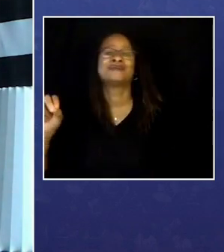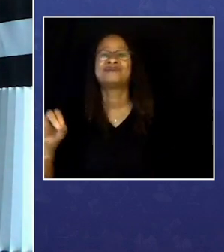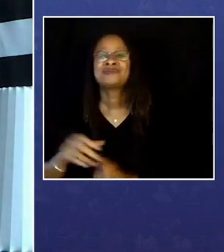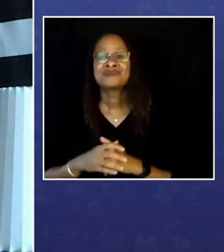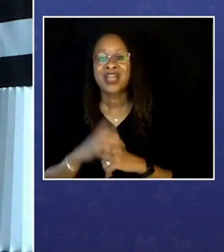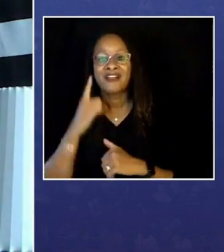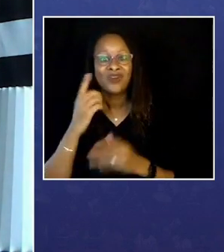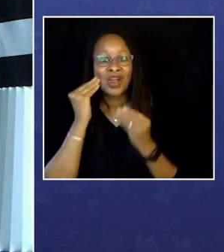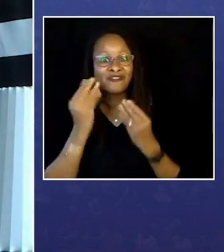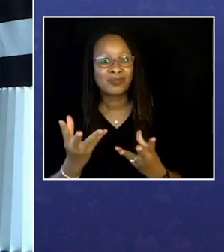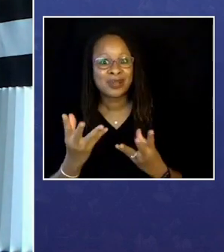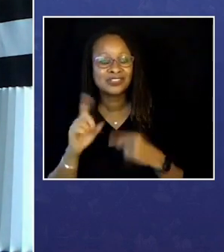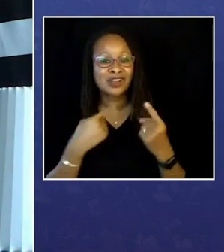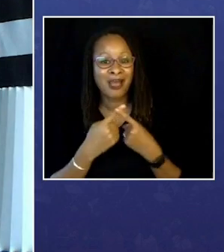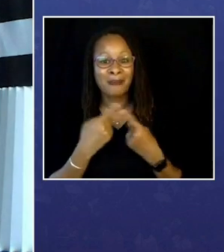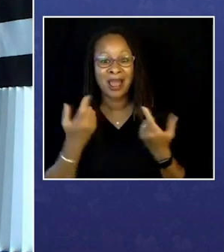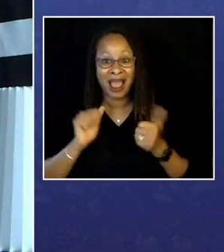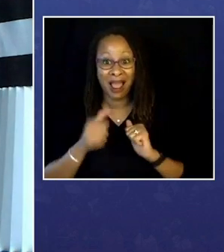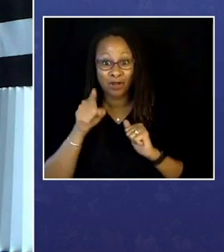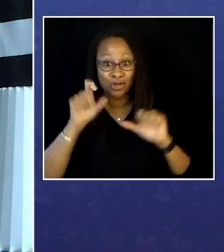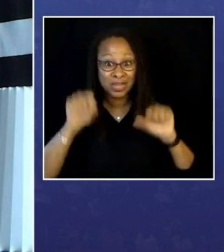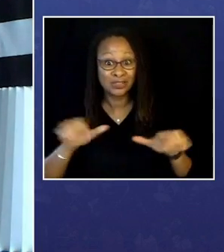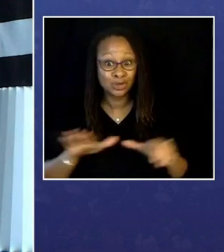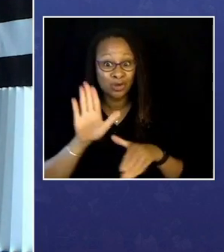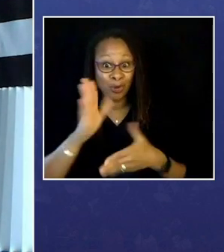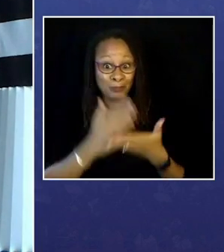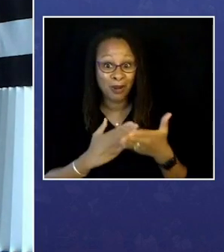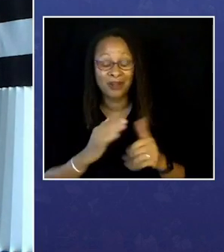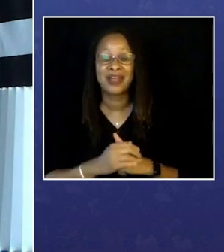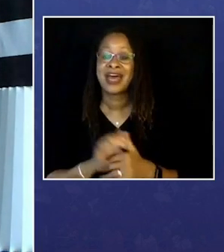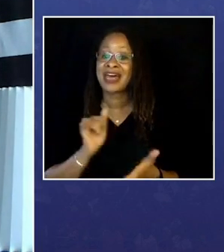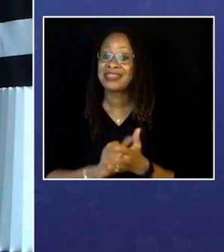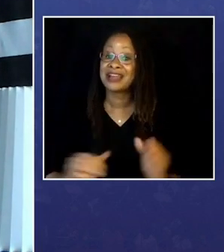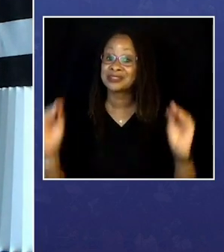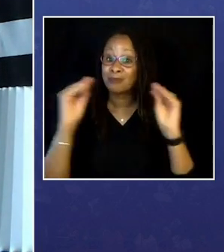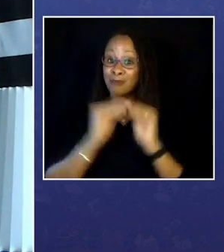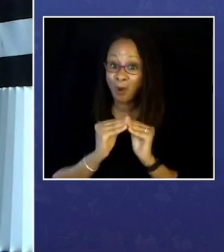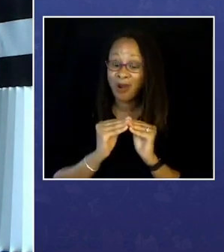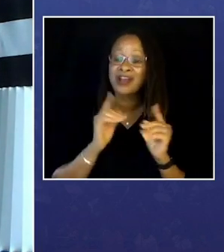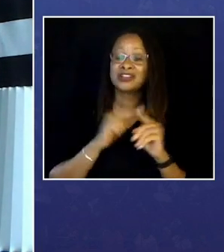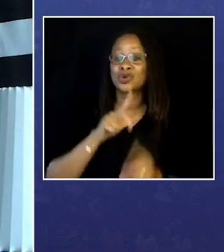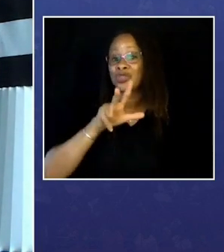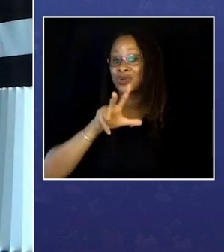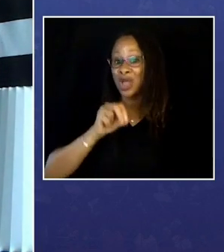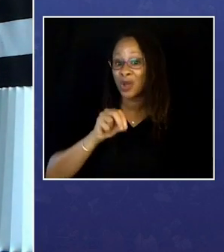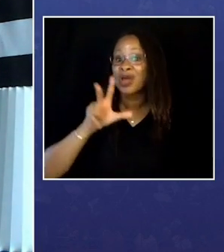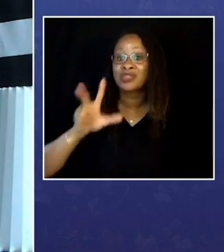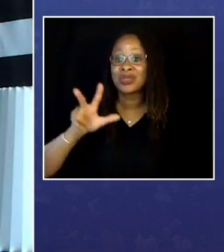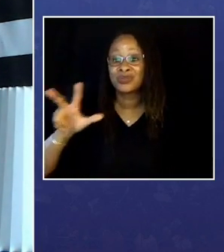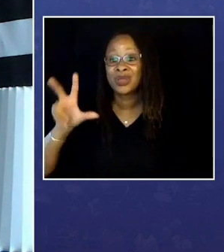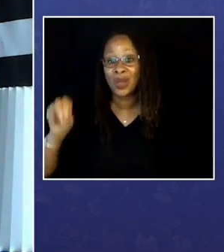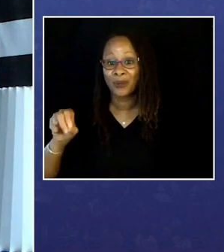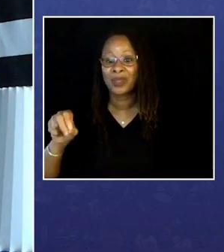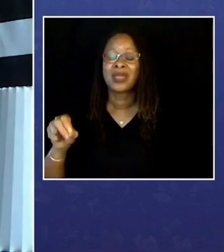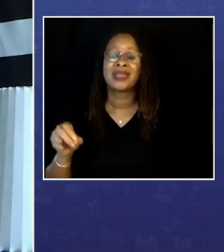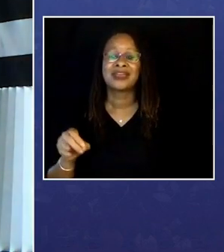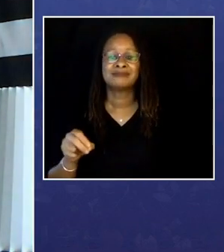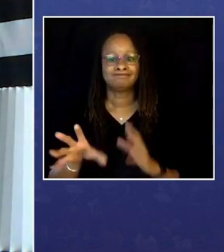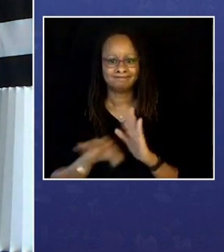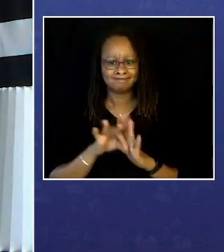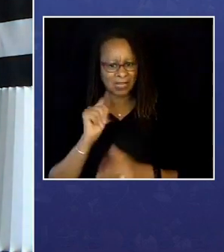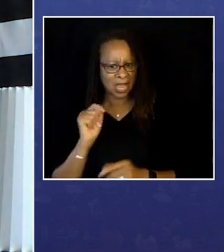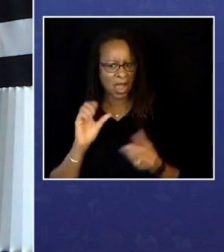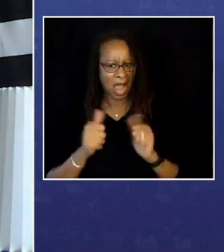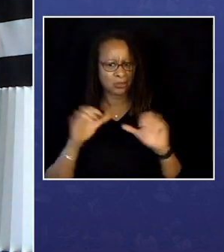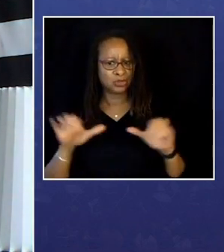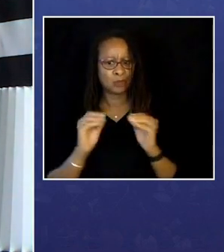30330. For information about how you can do your part. That's MORE to 30330 to find